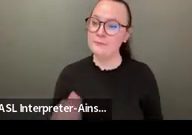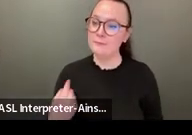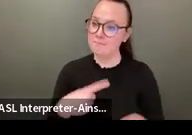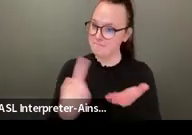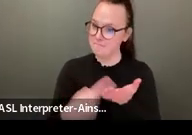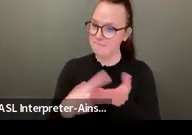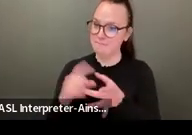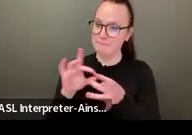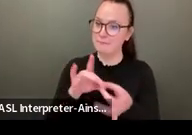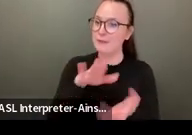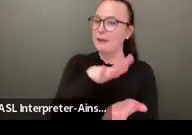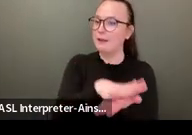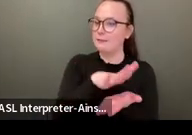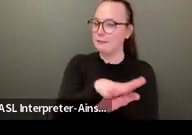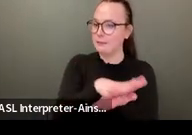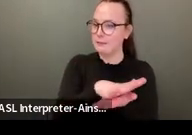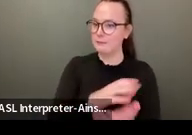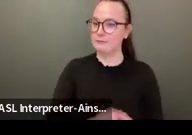academic